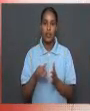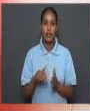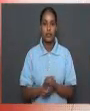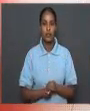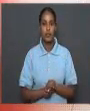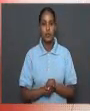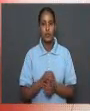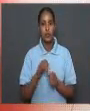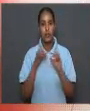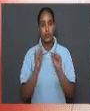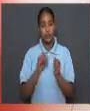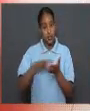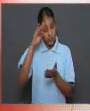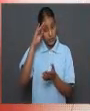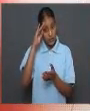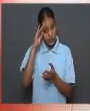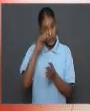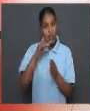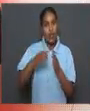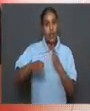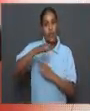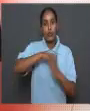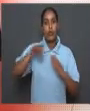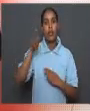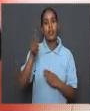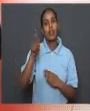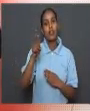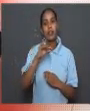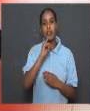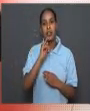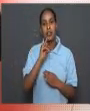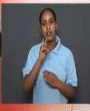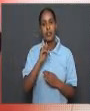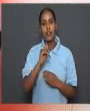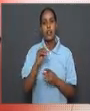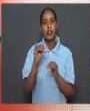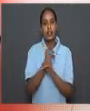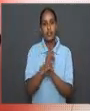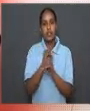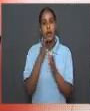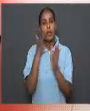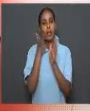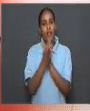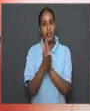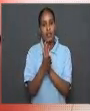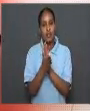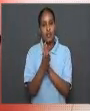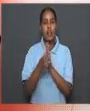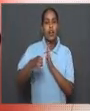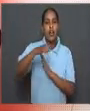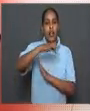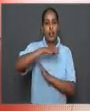Hello again. We already learned that electroplating is an industrial application